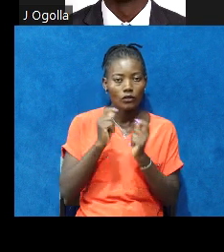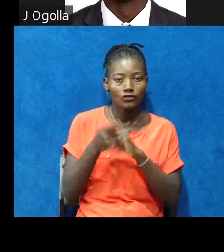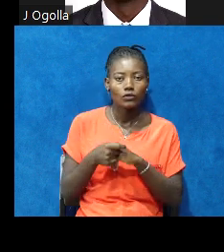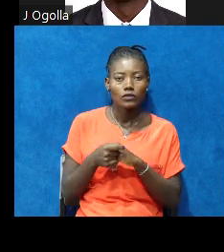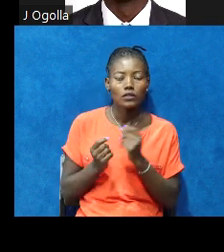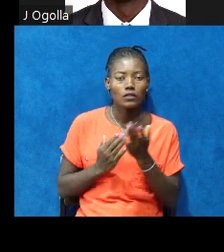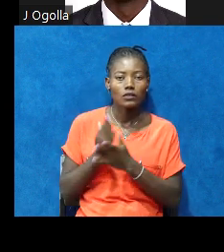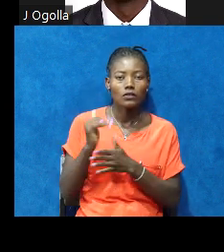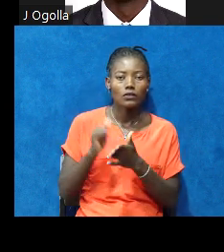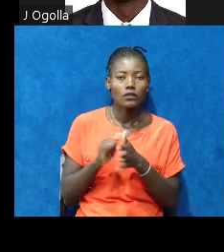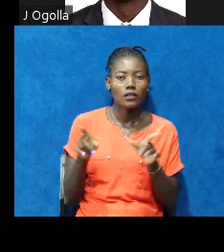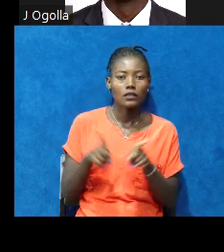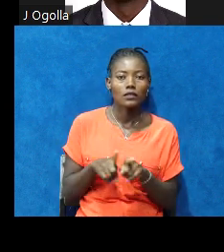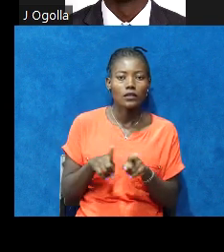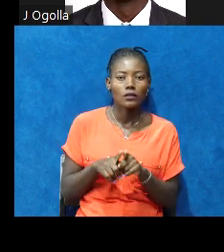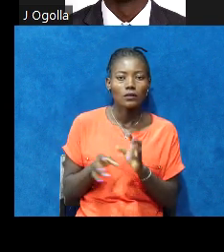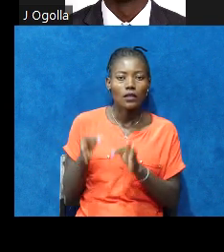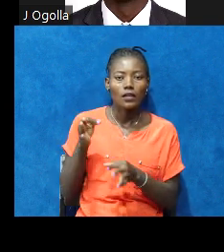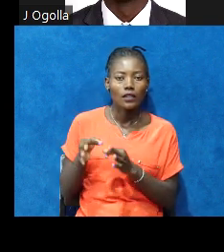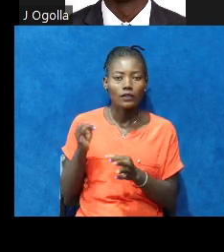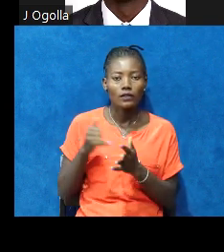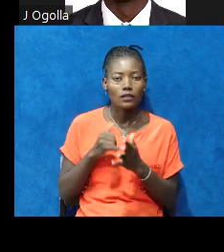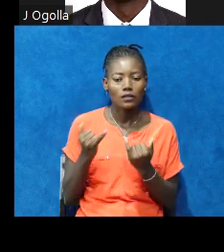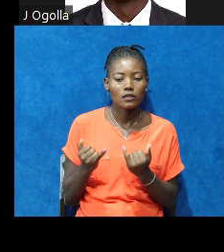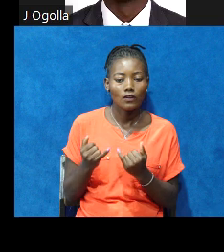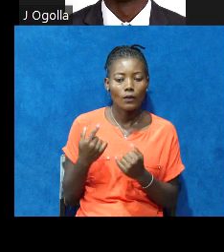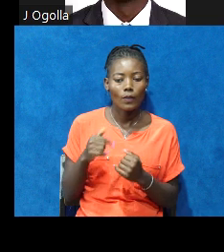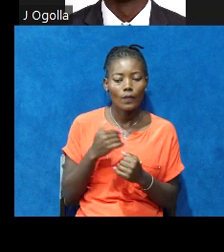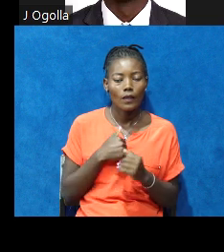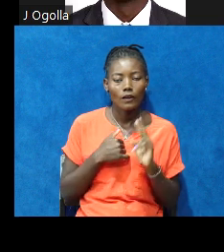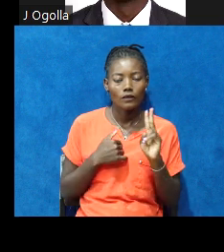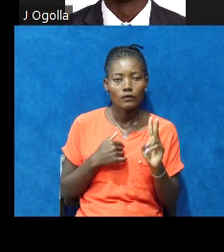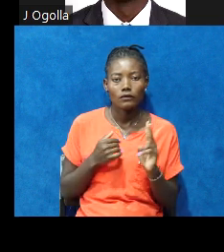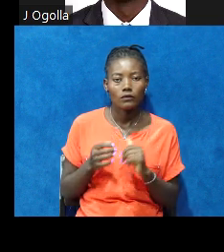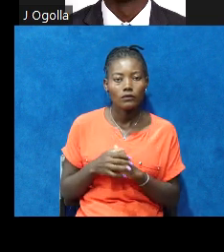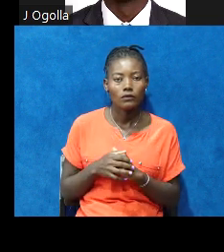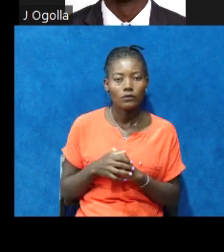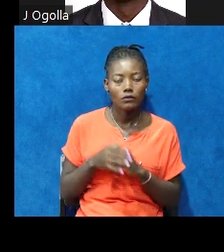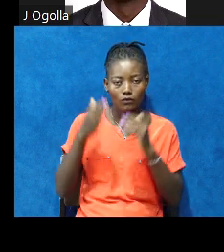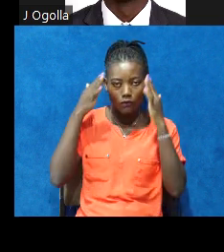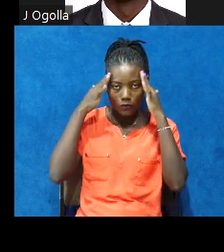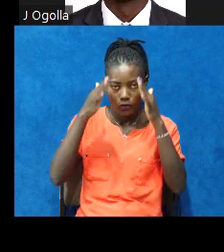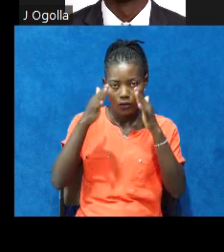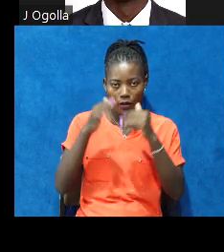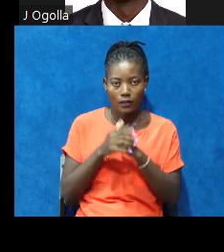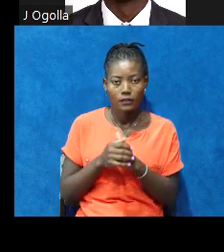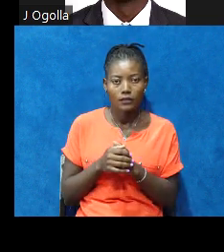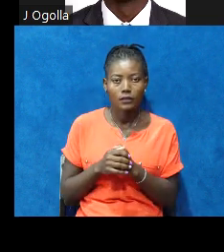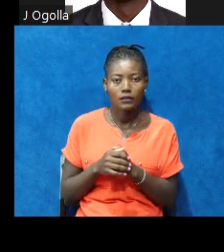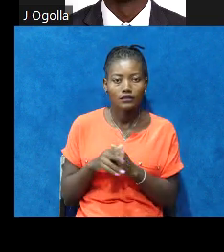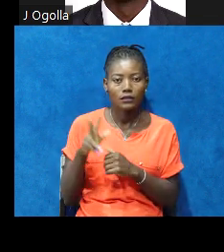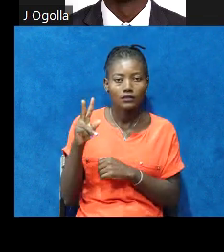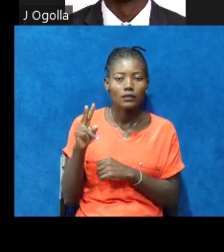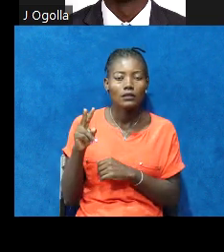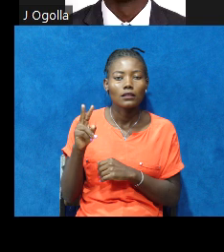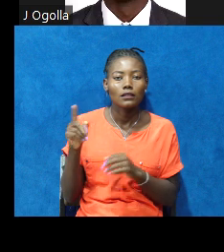seamlessly through that. Even if it's now being, there's two types of focus. There's